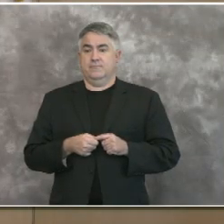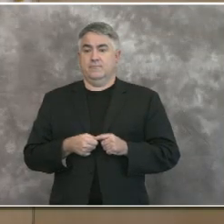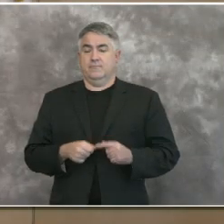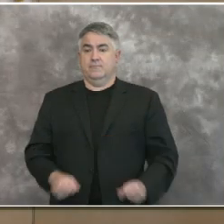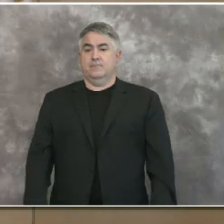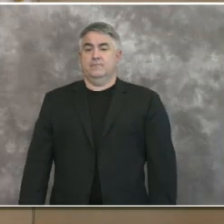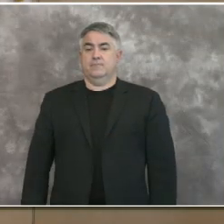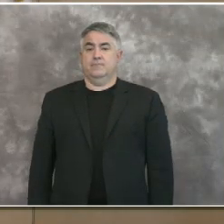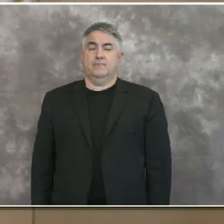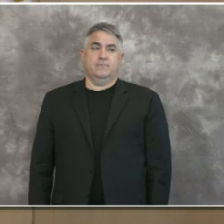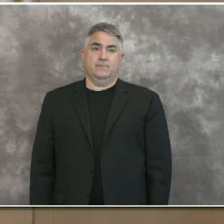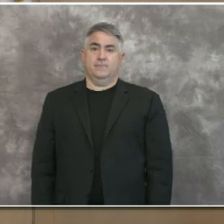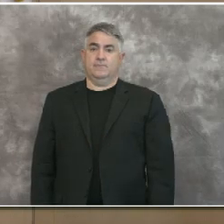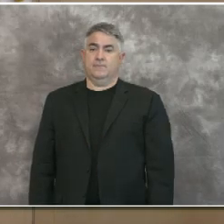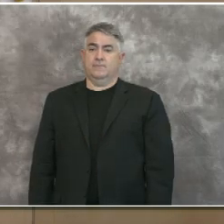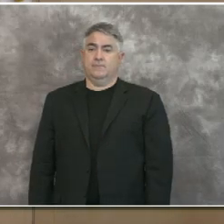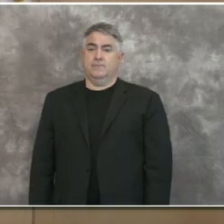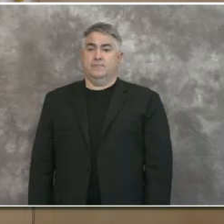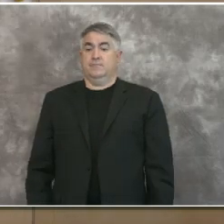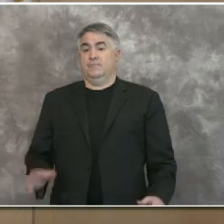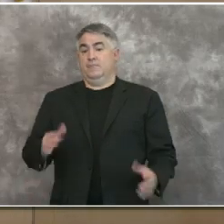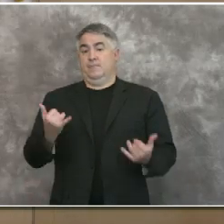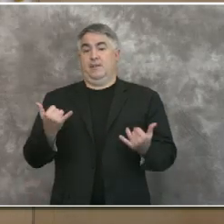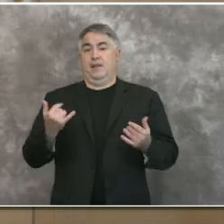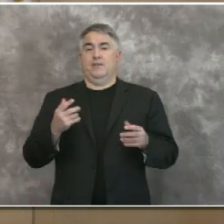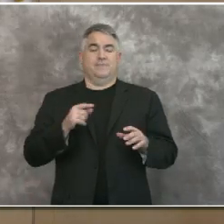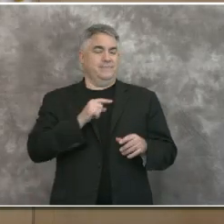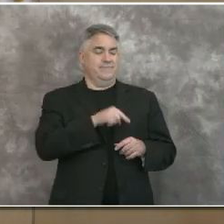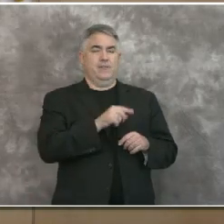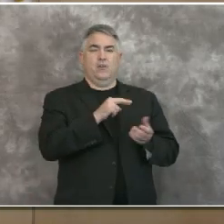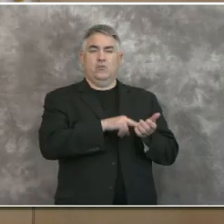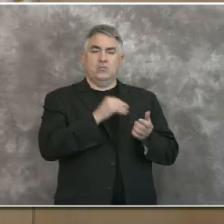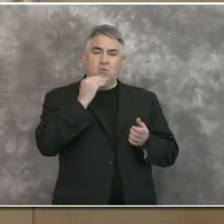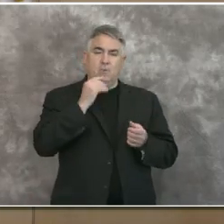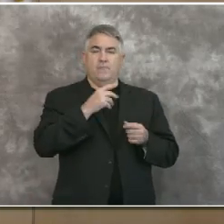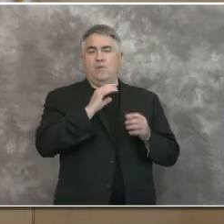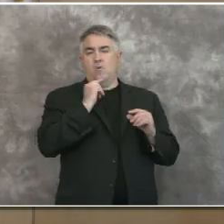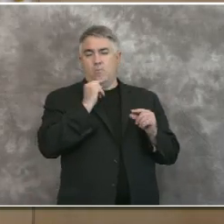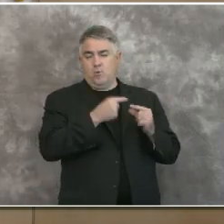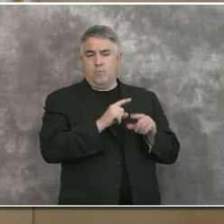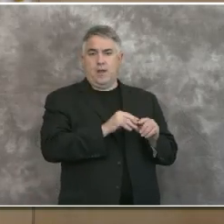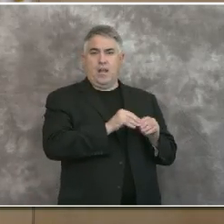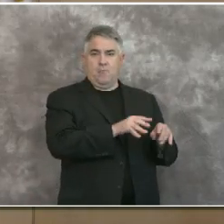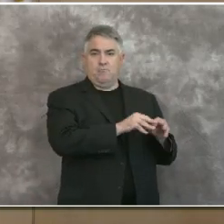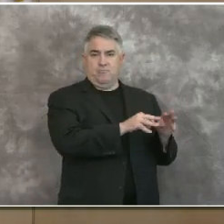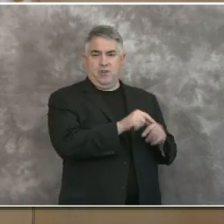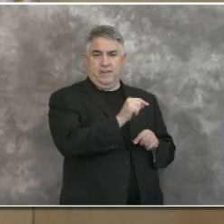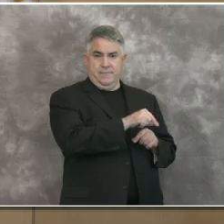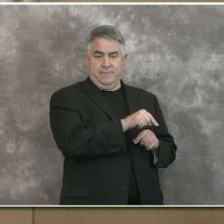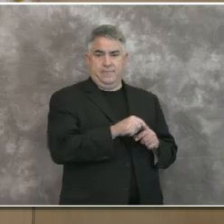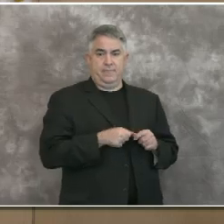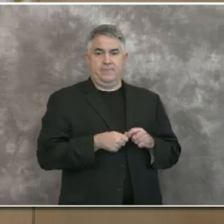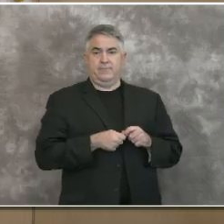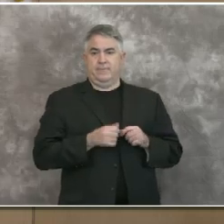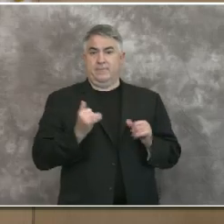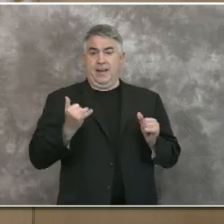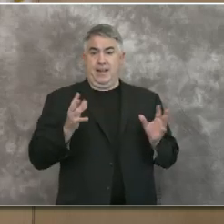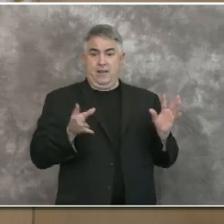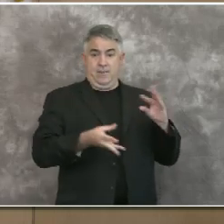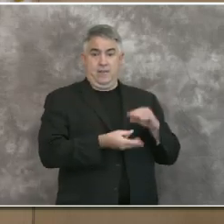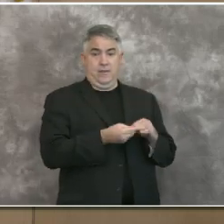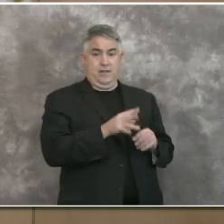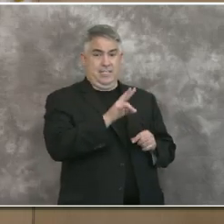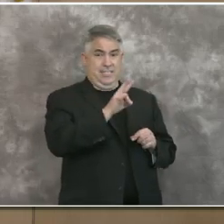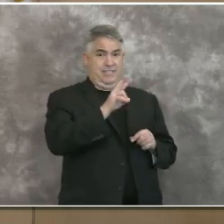to reporting outbreaks in congregate and community settings, to date we have had a cumulative total of